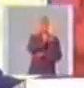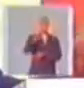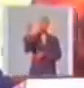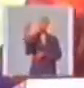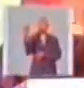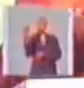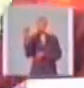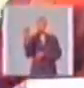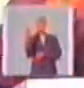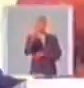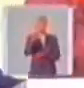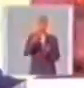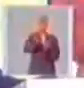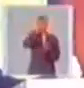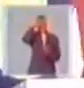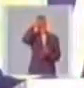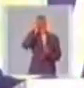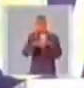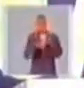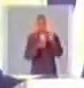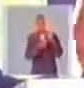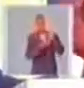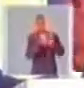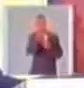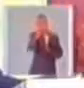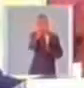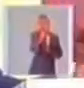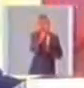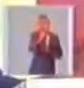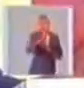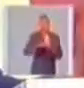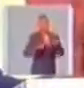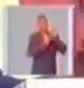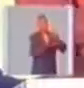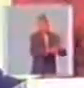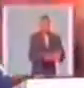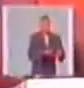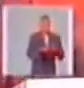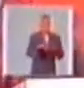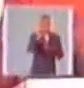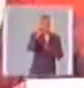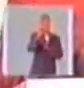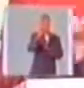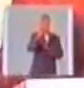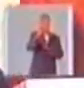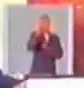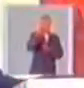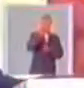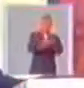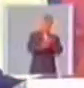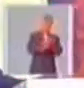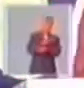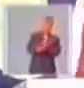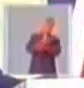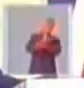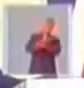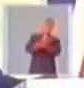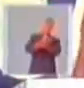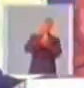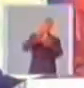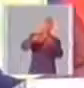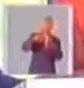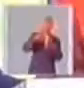a workman that needs not to be ashamed, rightly dividing the word of truth. For modern far who don't go for